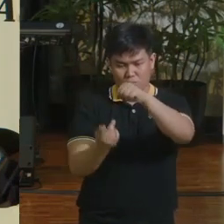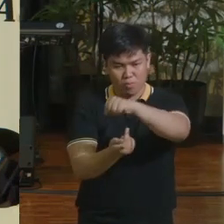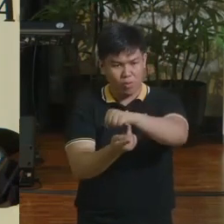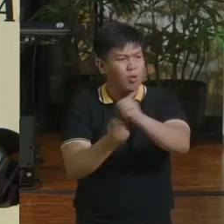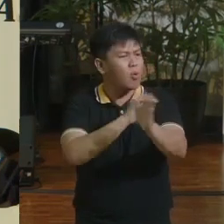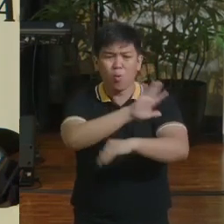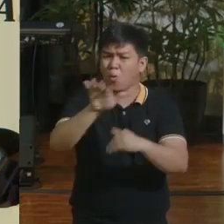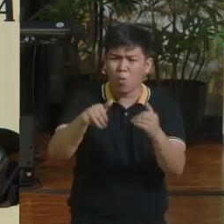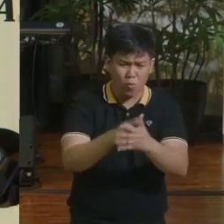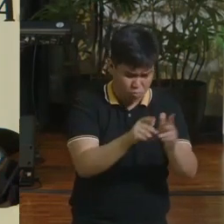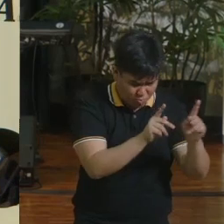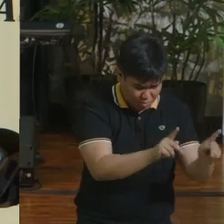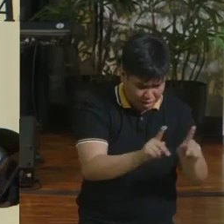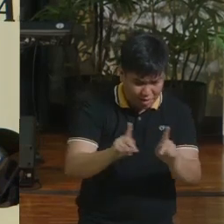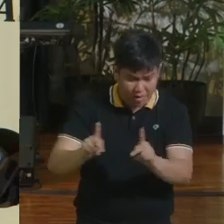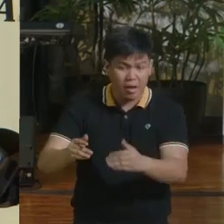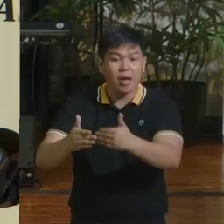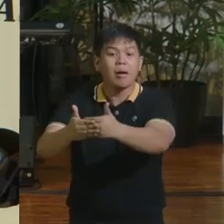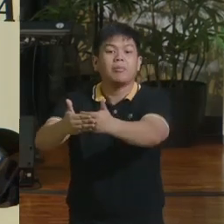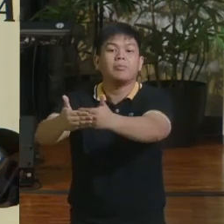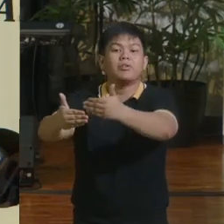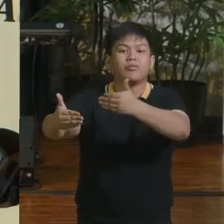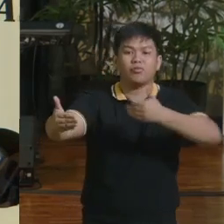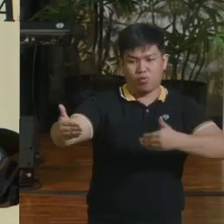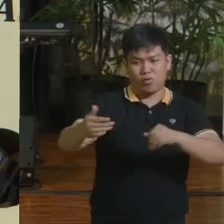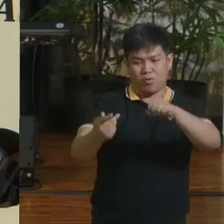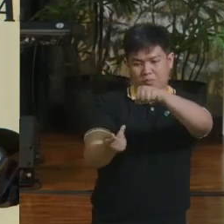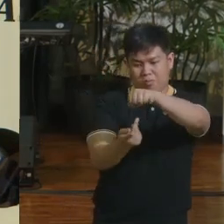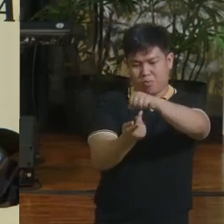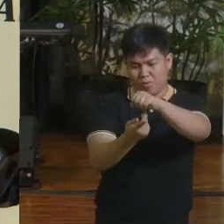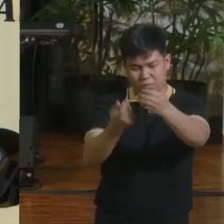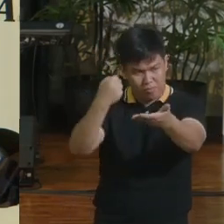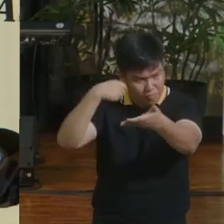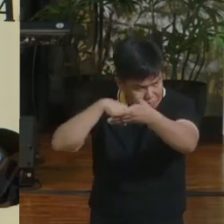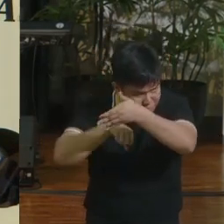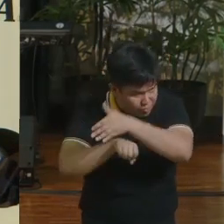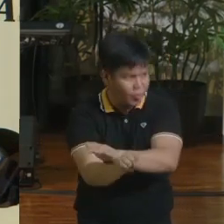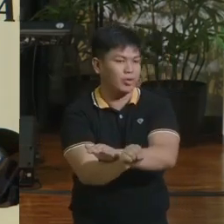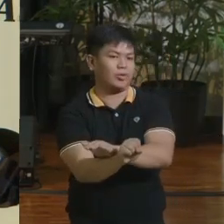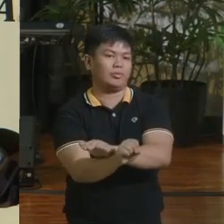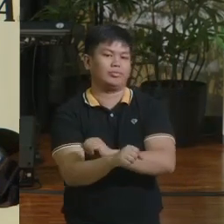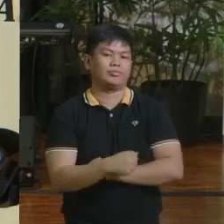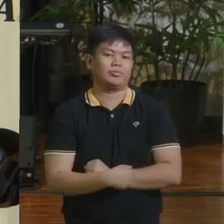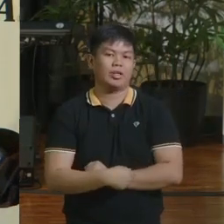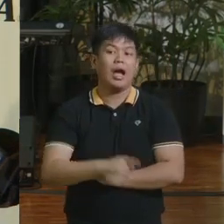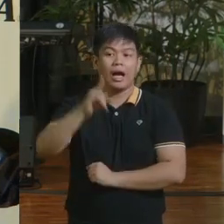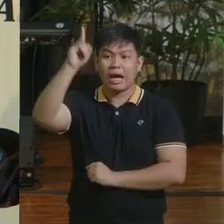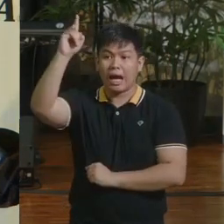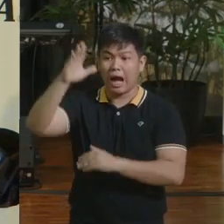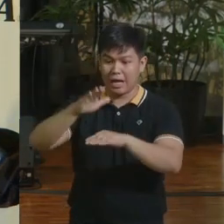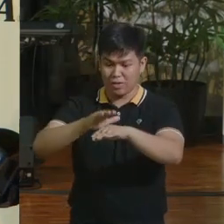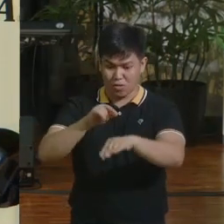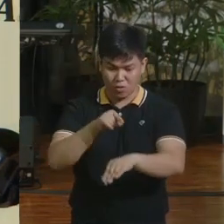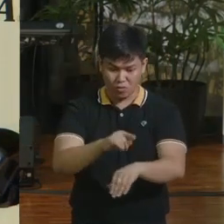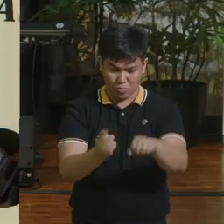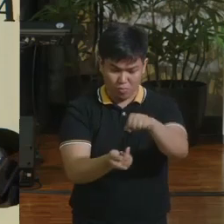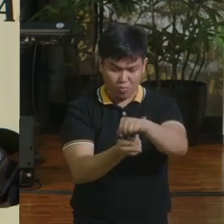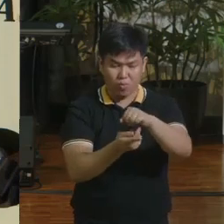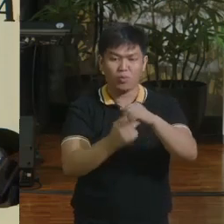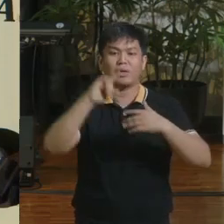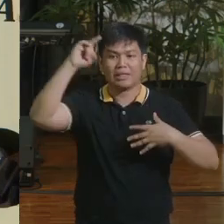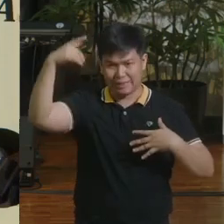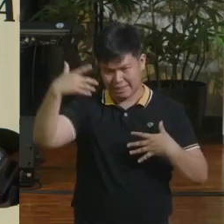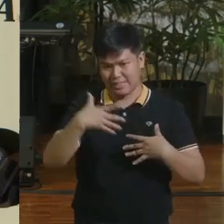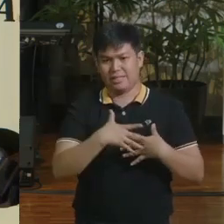pinlano before I was born, and who has called me by His grace, was pleased to reveal His Son